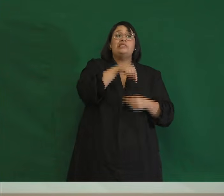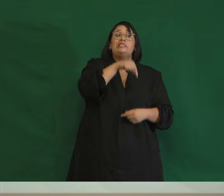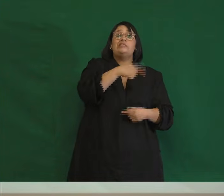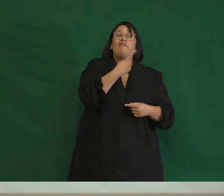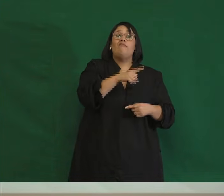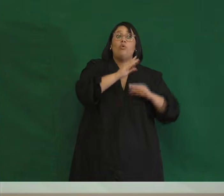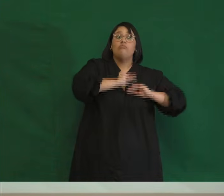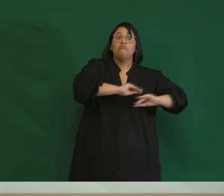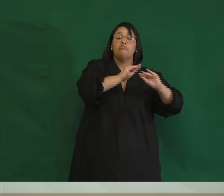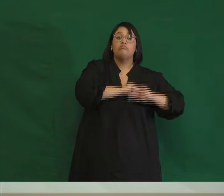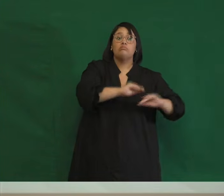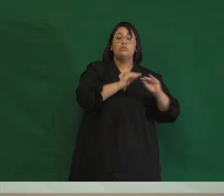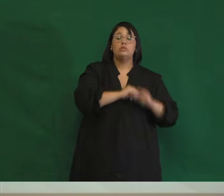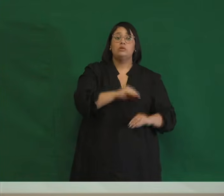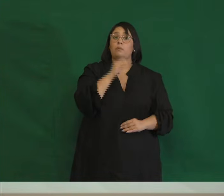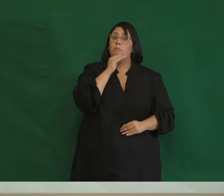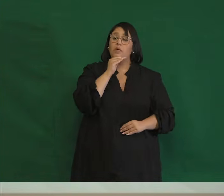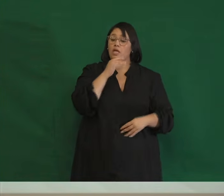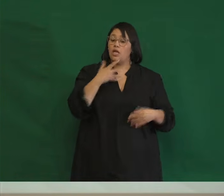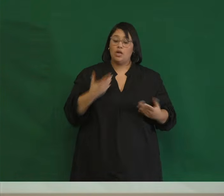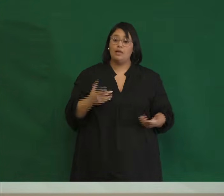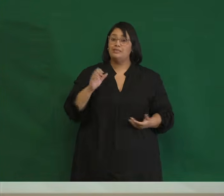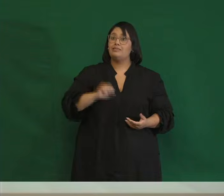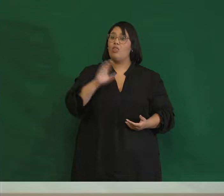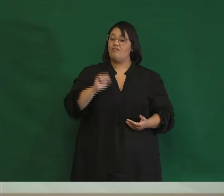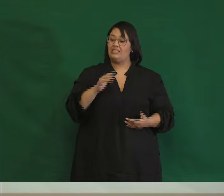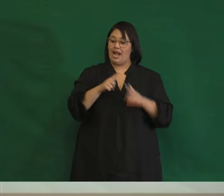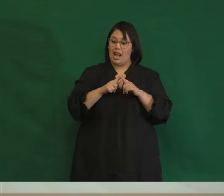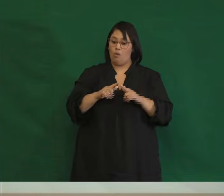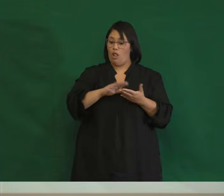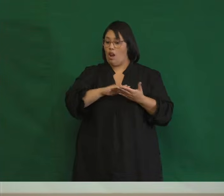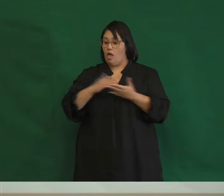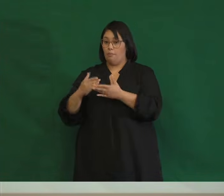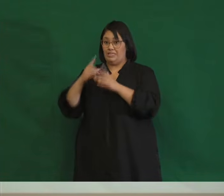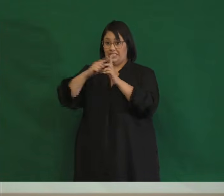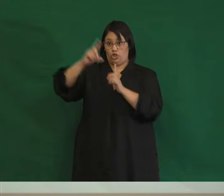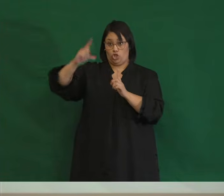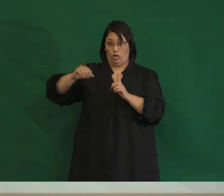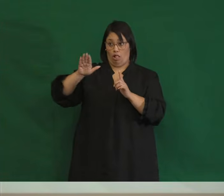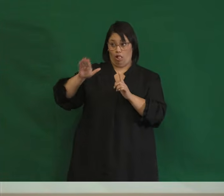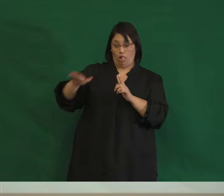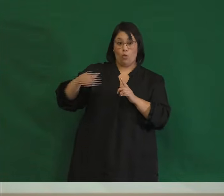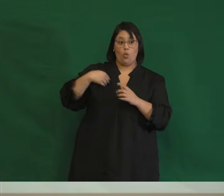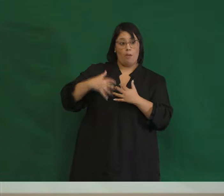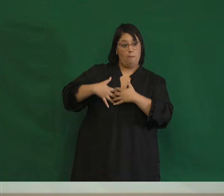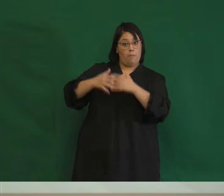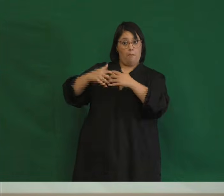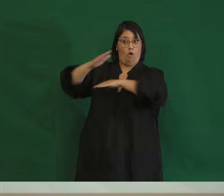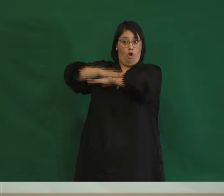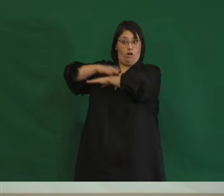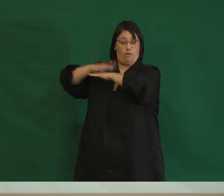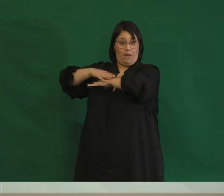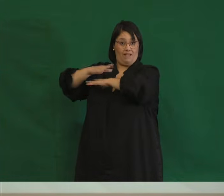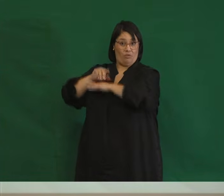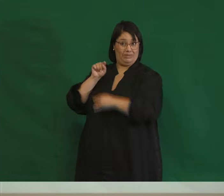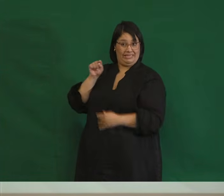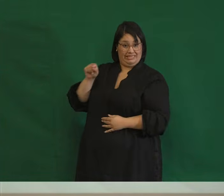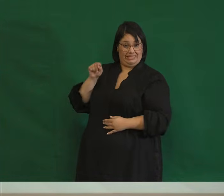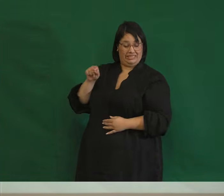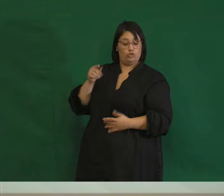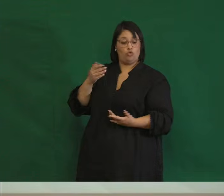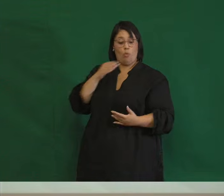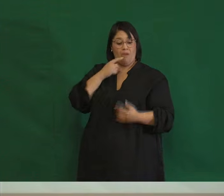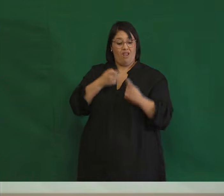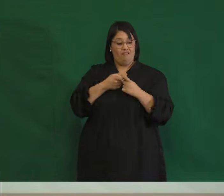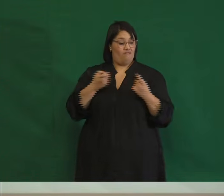just means if we digitalize South African Sign Language and it's accessible on a learning platform, from